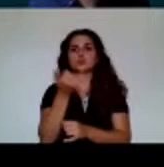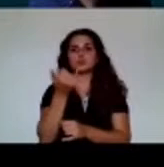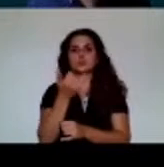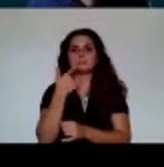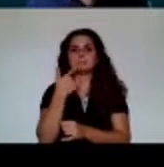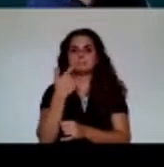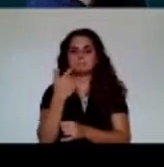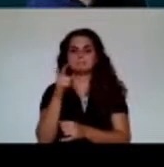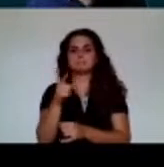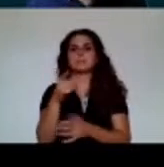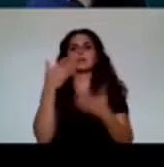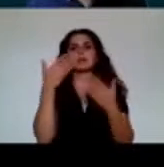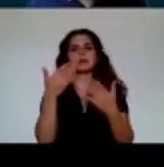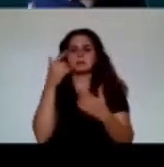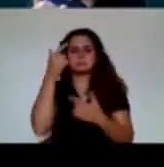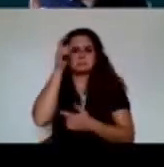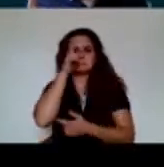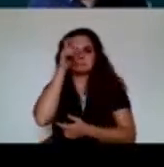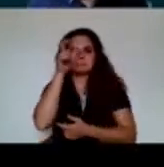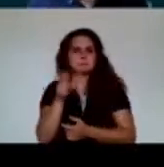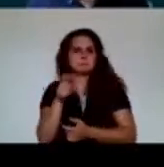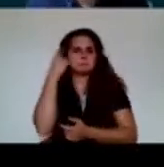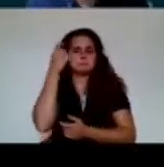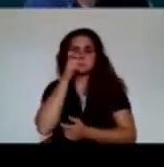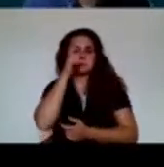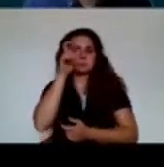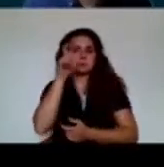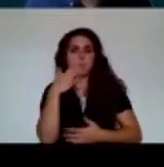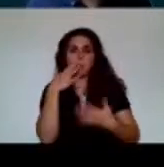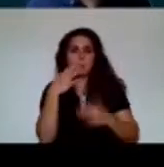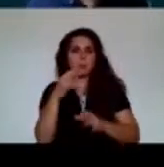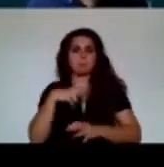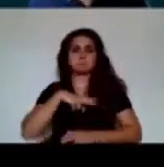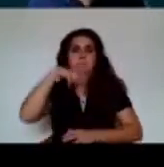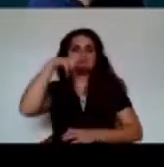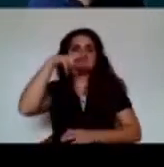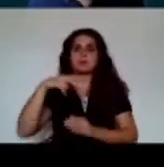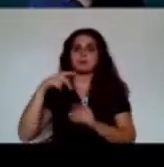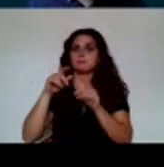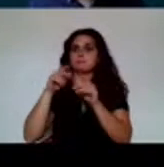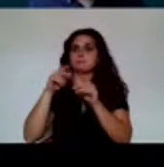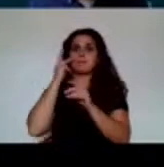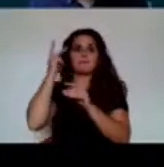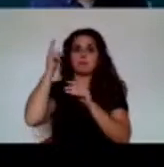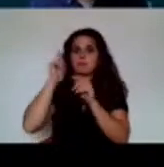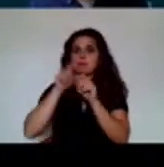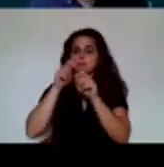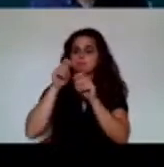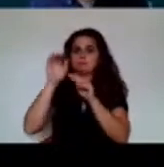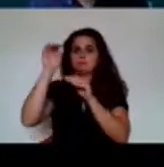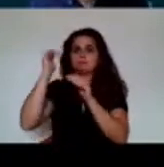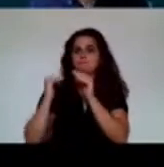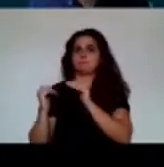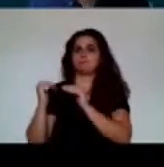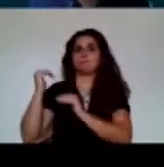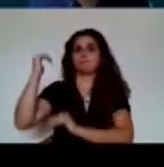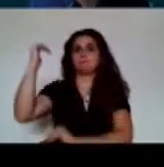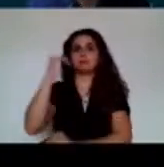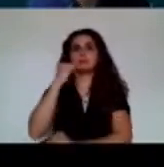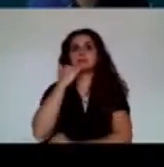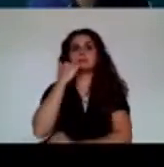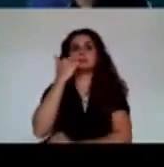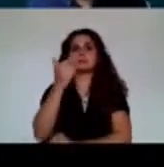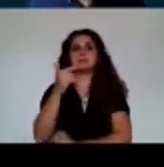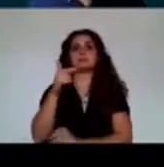think about a typical Portuguese person, so only one person, throughout his or her life, and indicate to what extent he or she